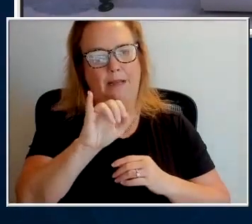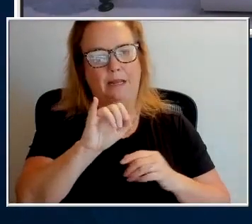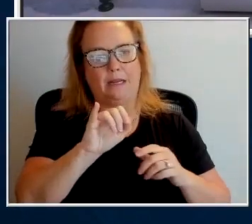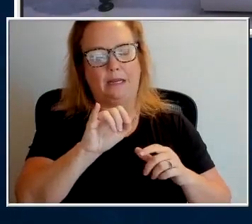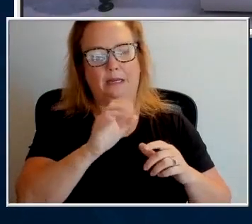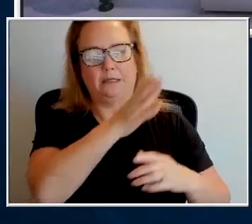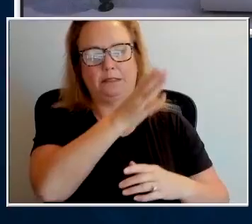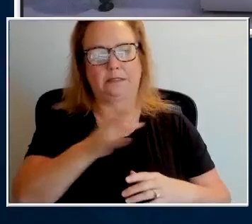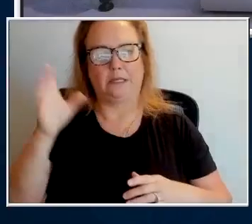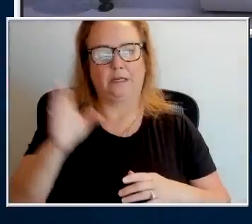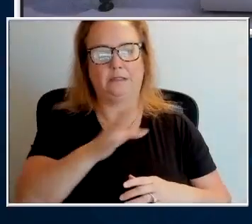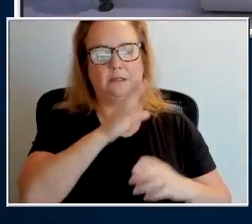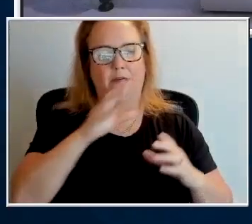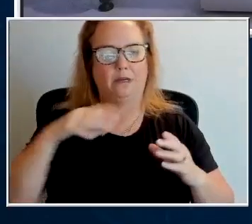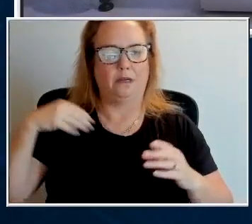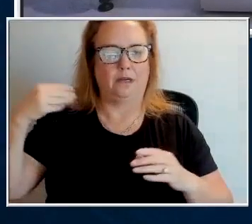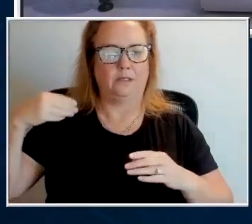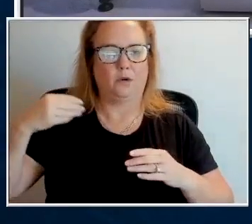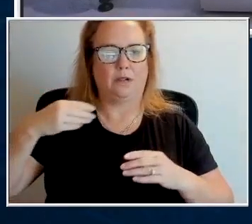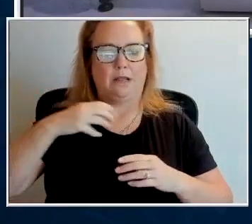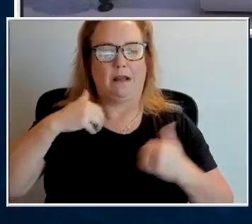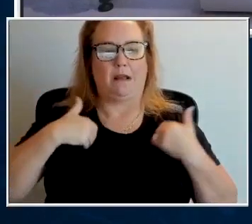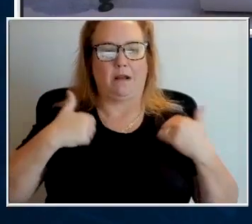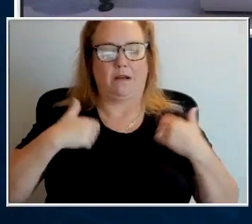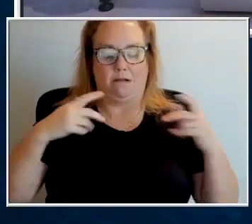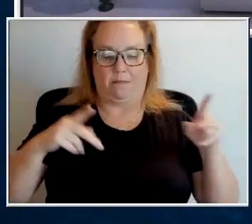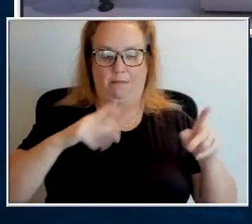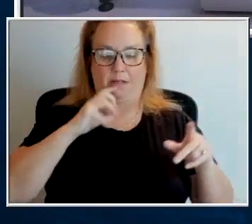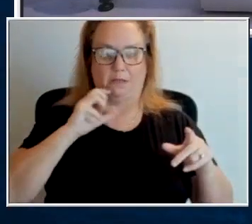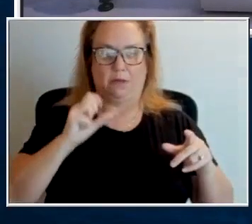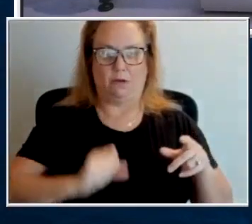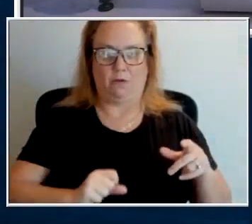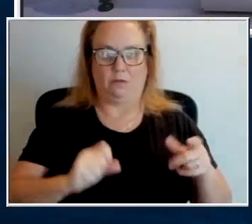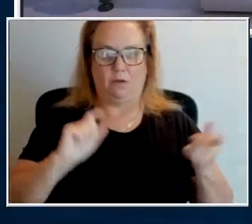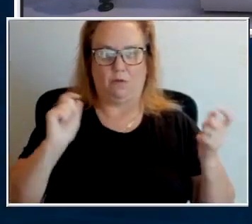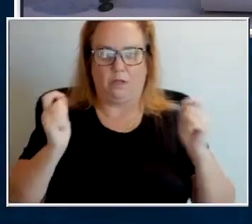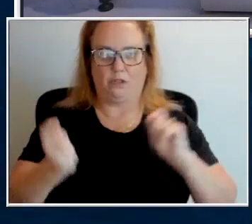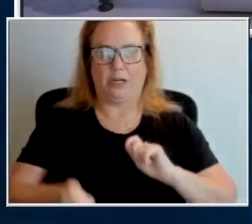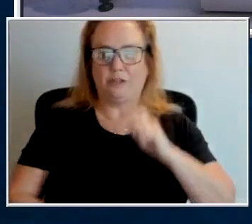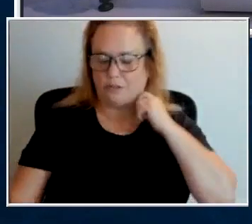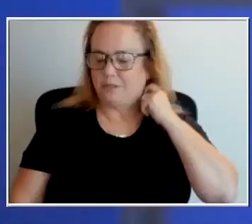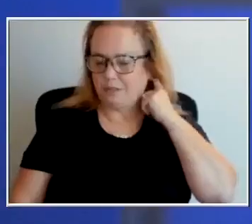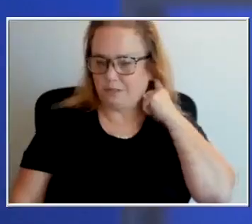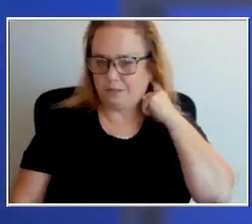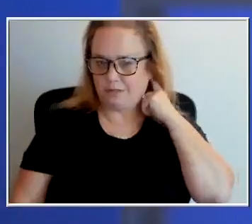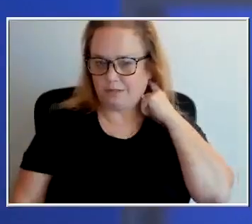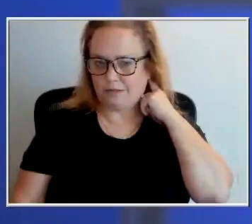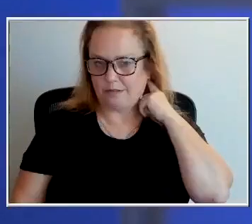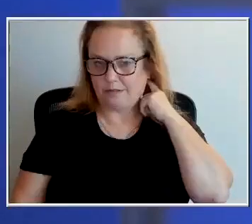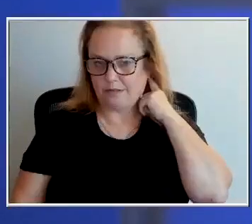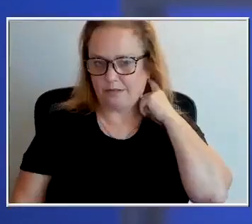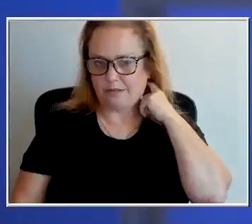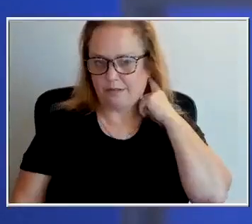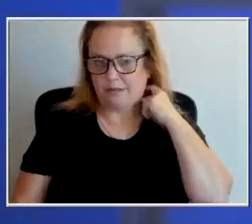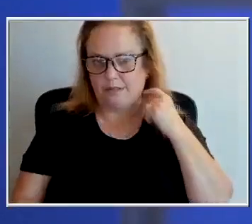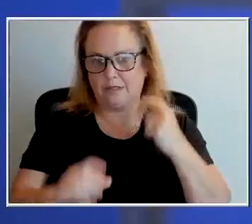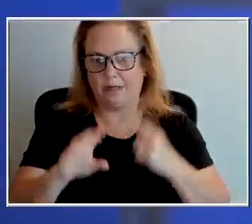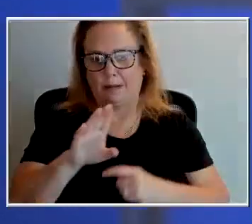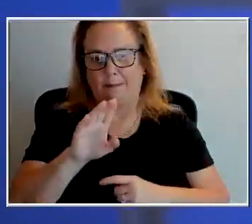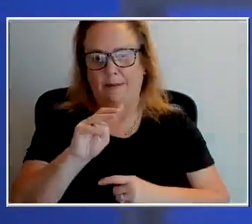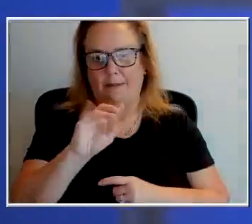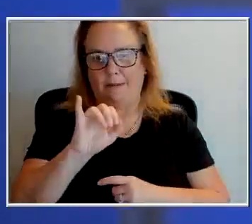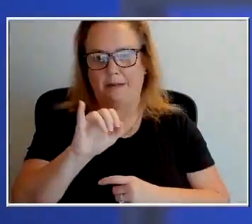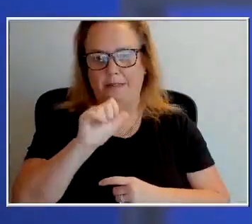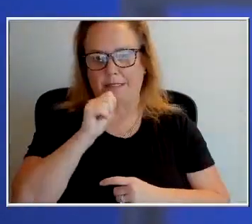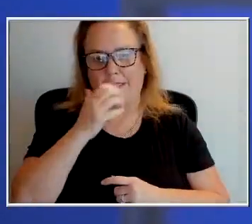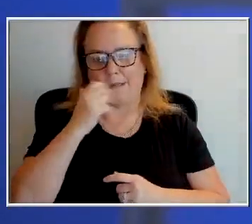based historically on young people? Yeah. As we get older, what changes? Yeah, so, and BMI isn't really the